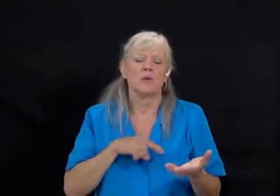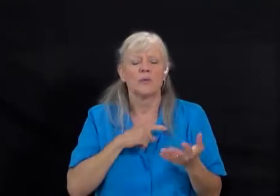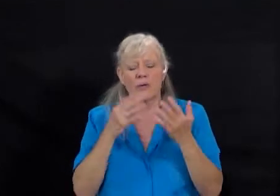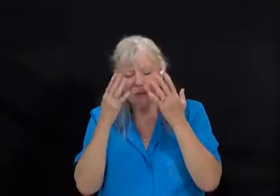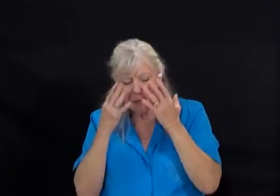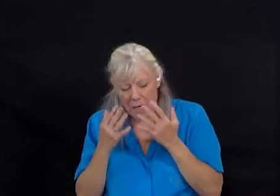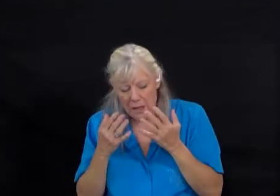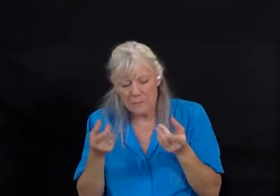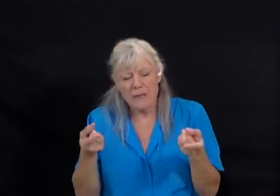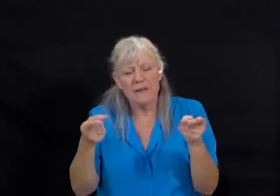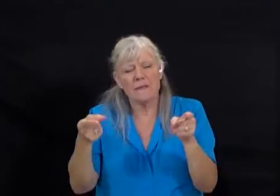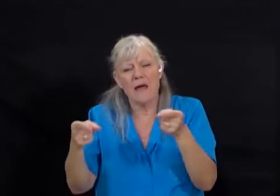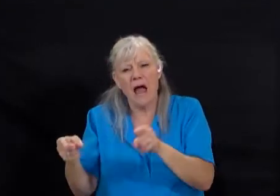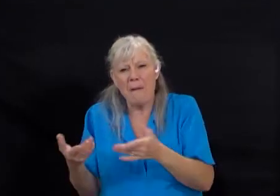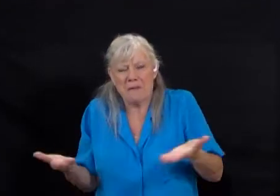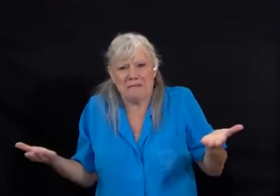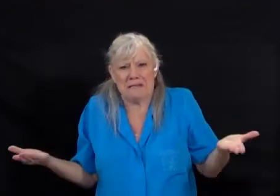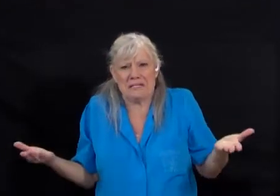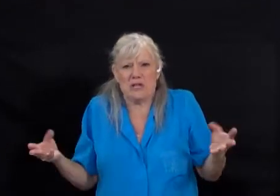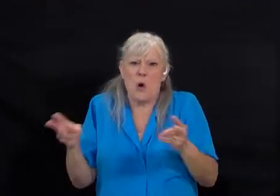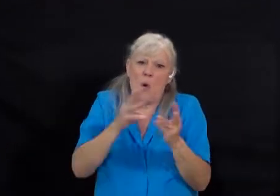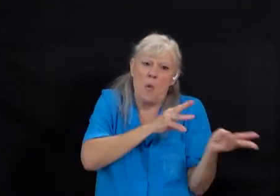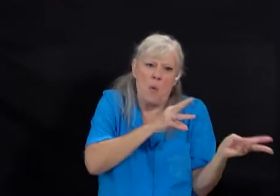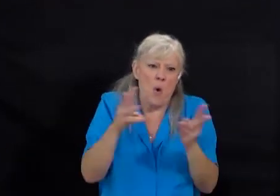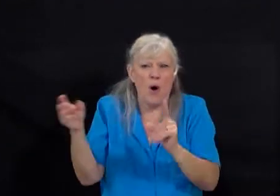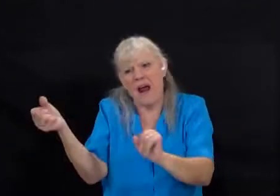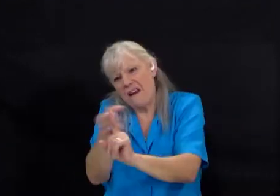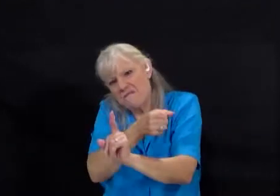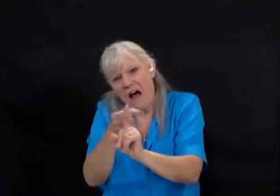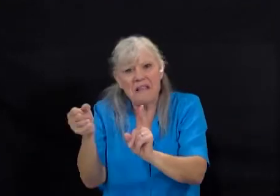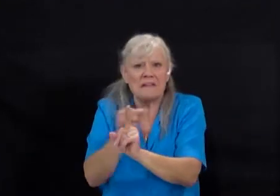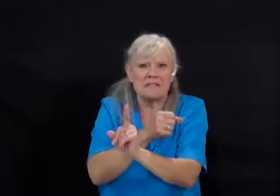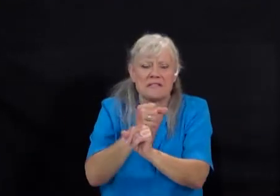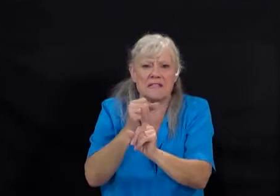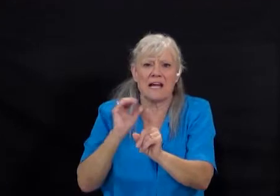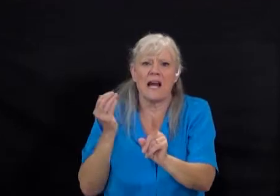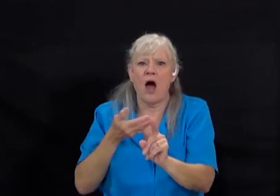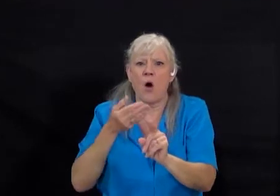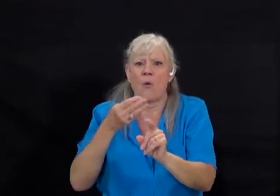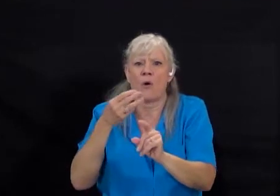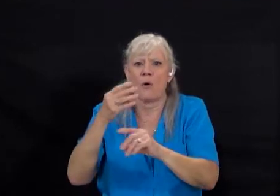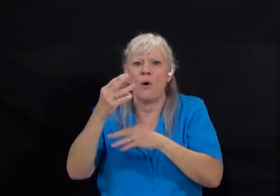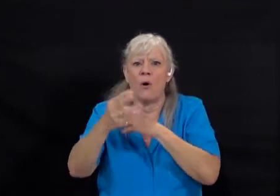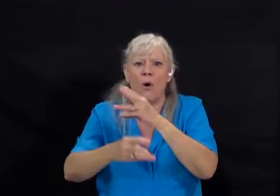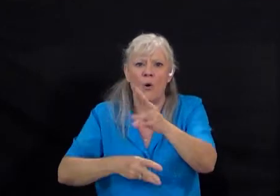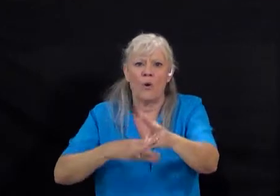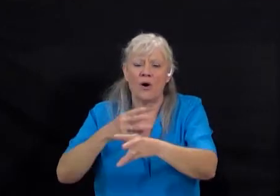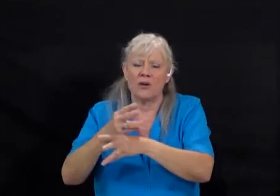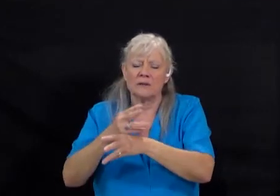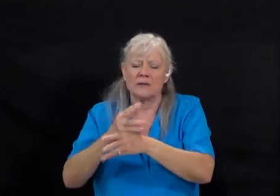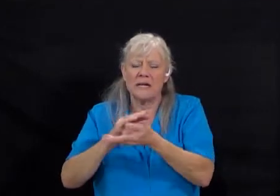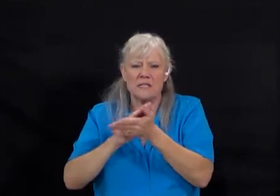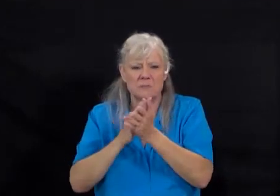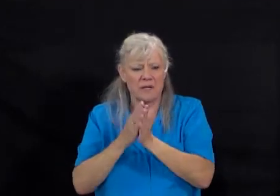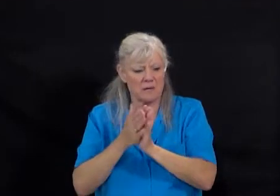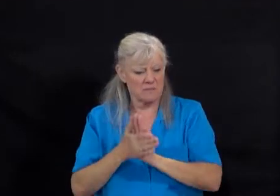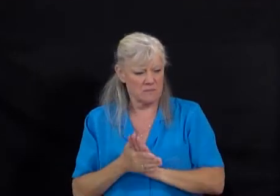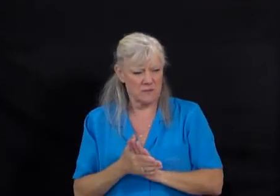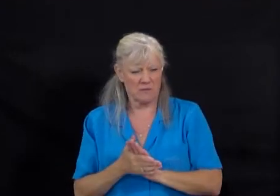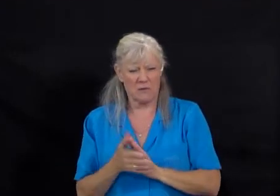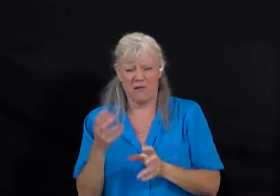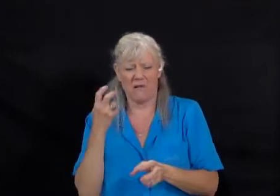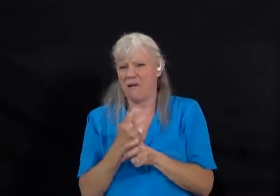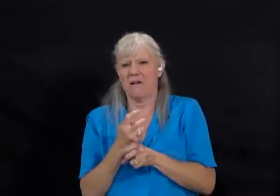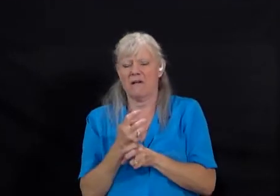the happenings, war and violence in the world around us. It has become so brittle